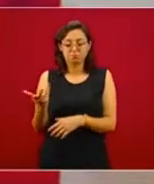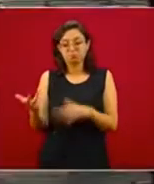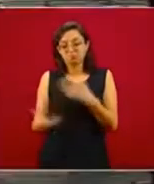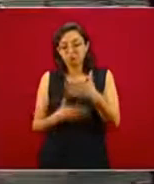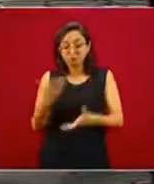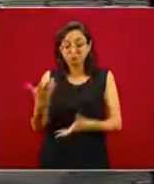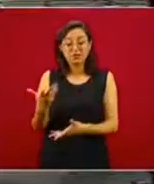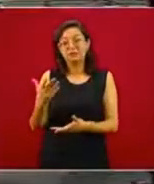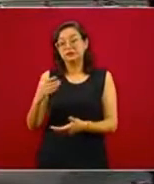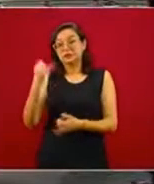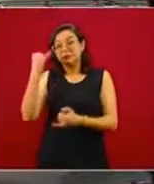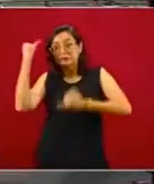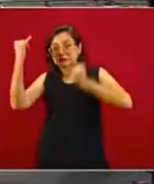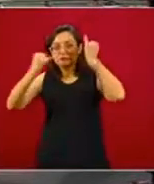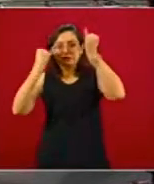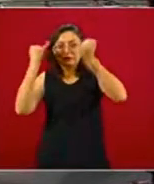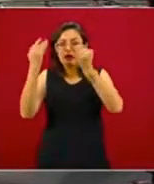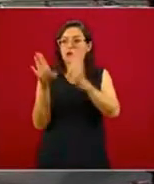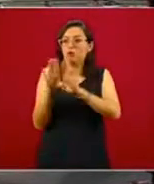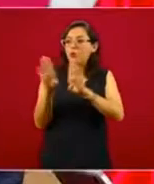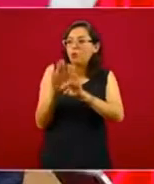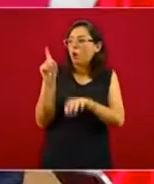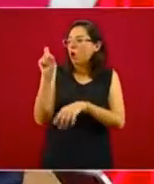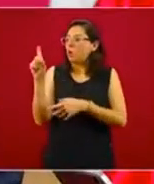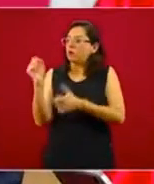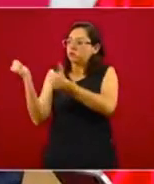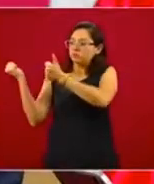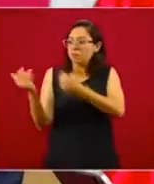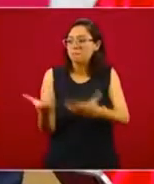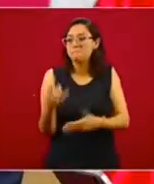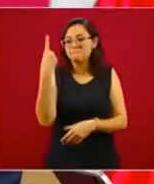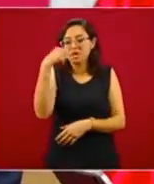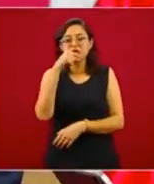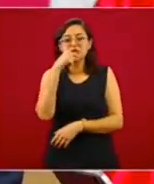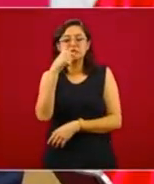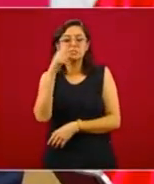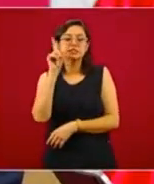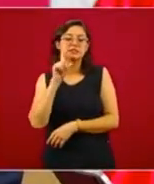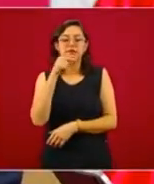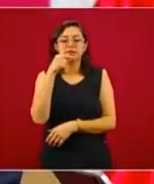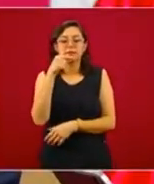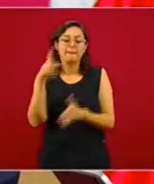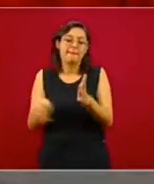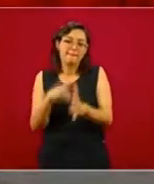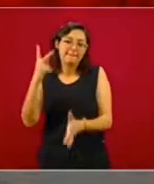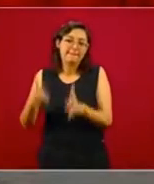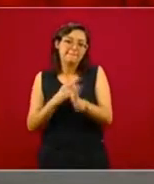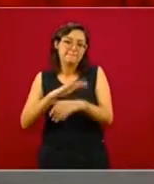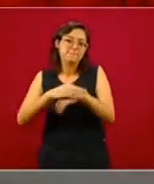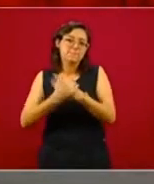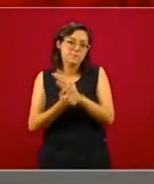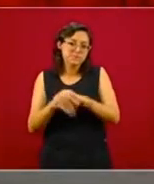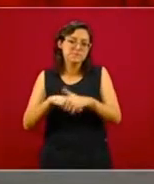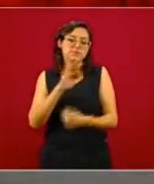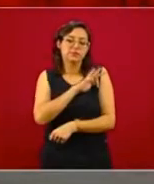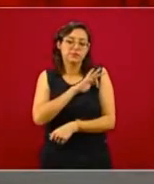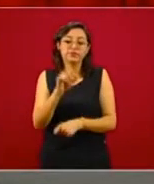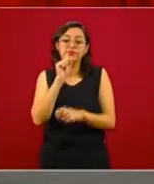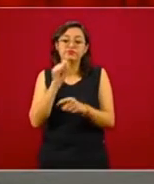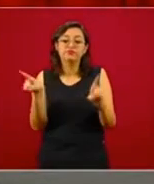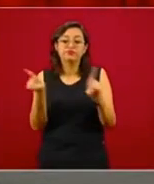to establish practical mechanisms for children to wash their